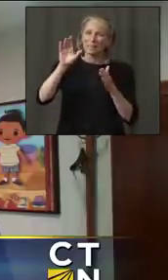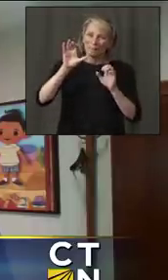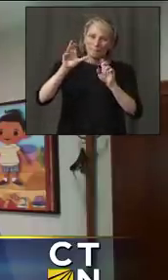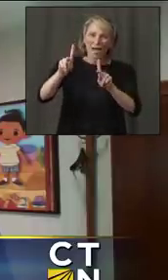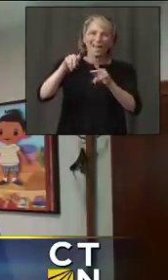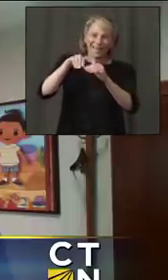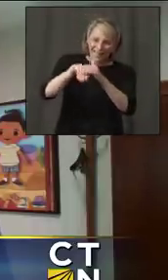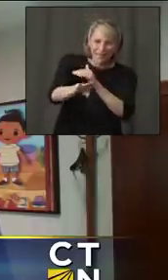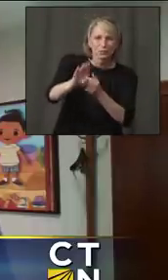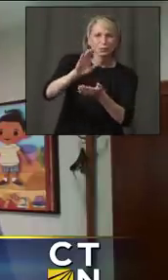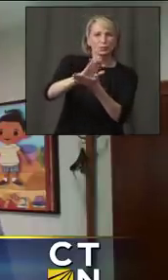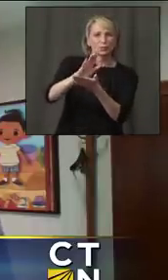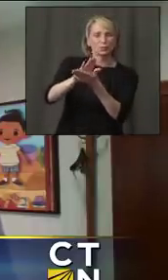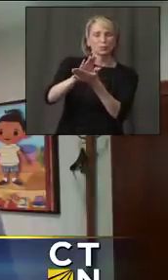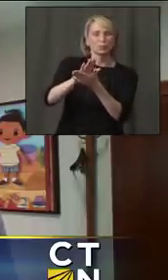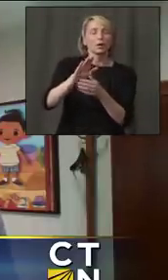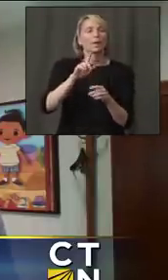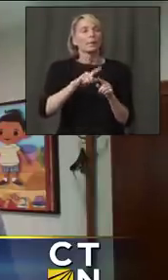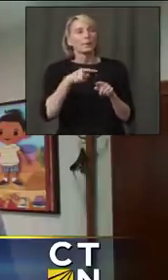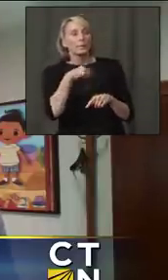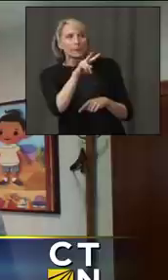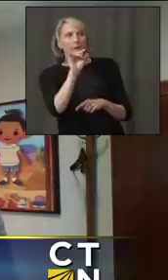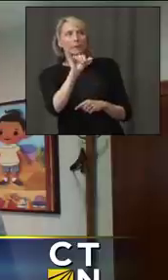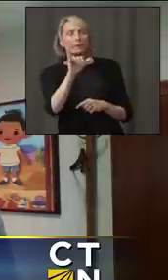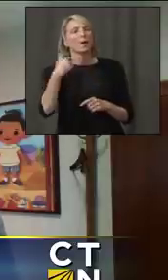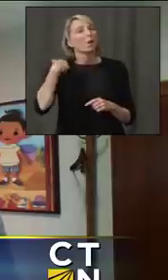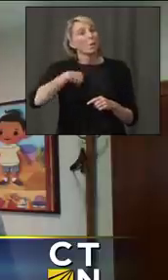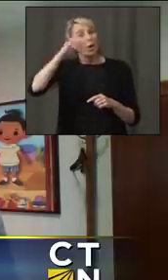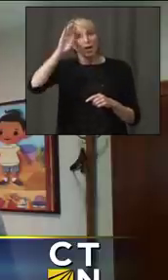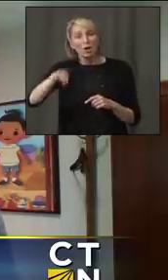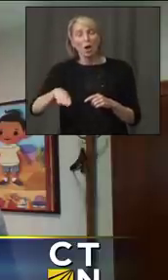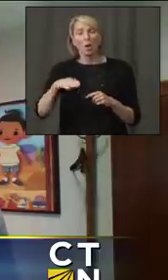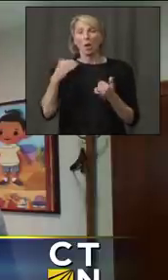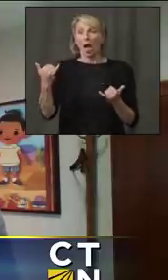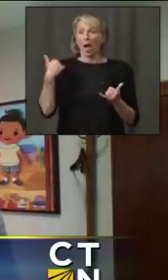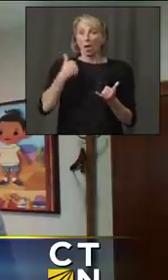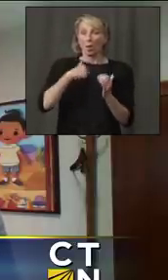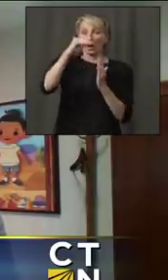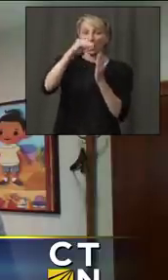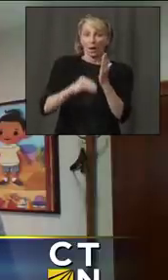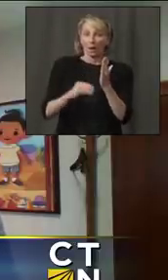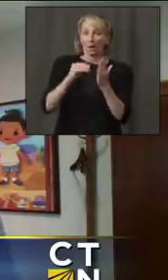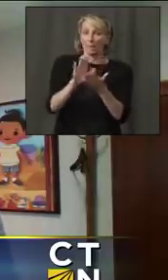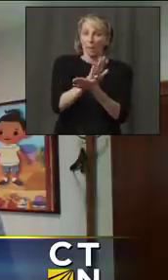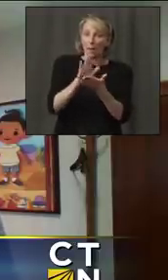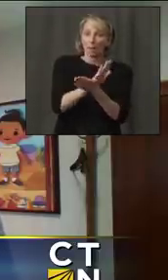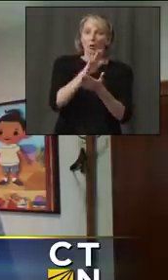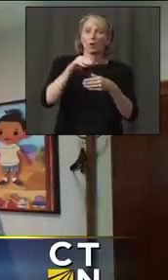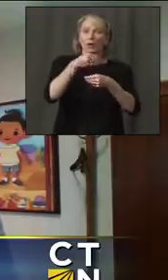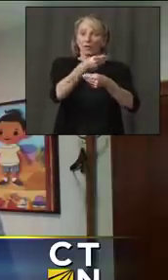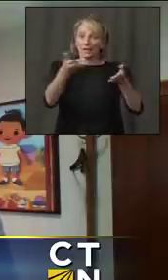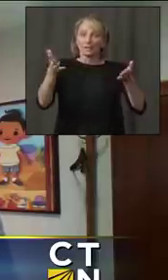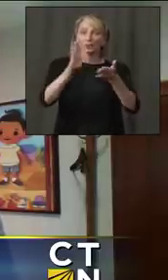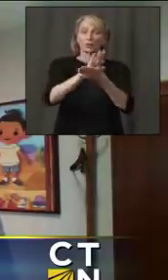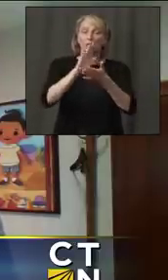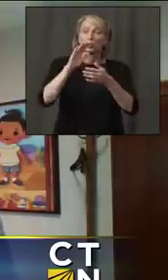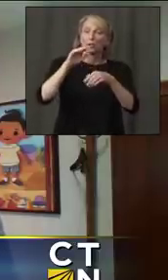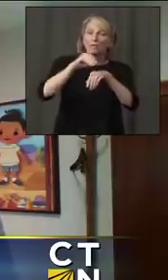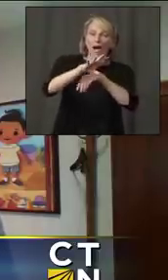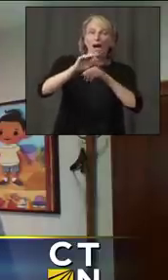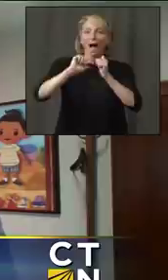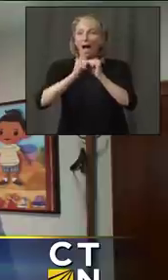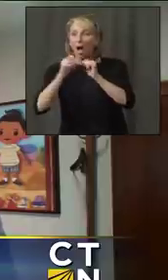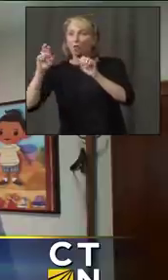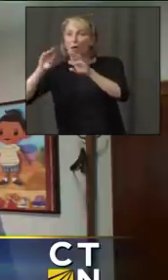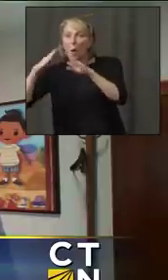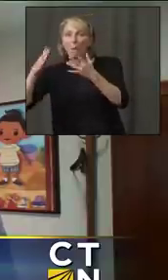know there's a lot of work to be done ahead, and we're looking forward to continuing the partnership with our teachers to make sure that the plan not only